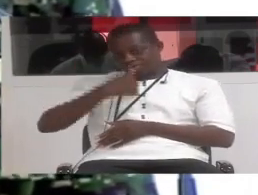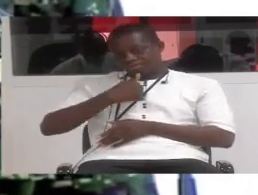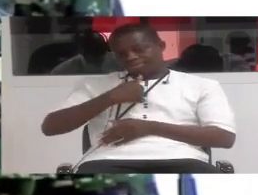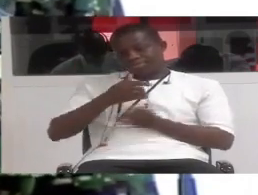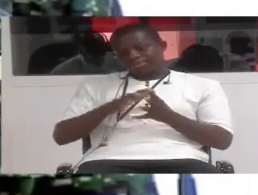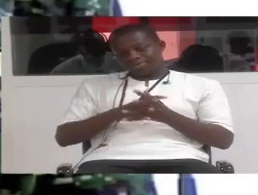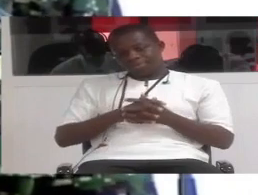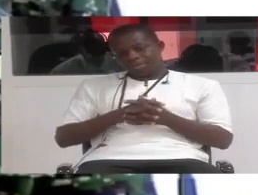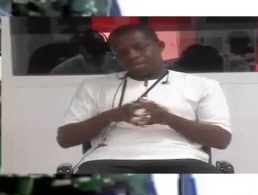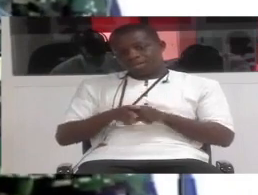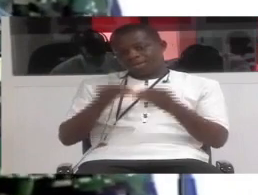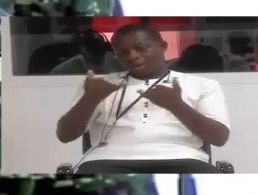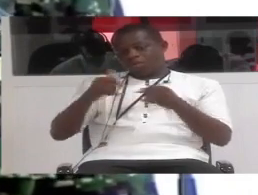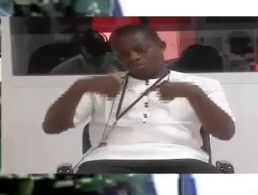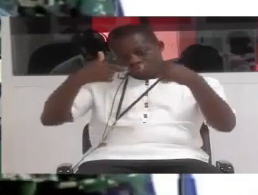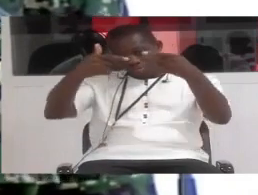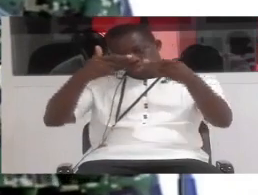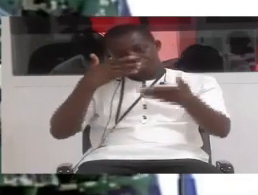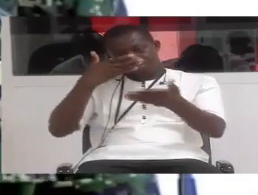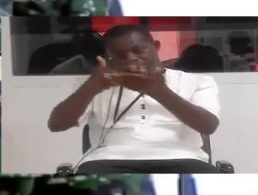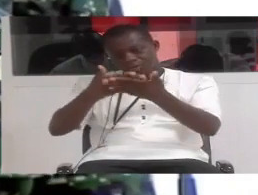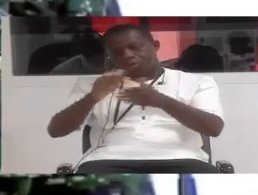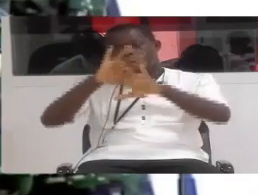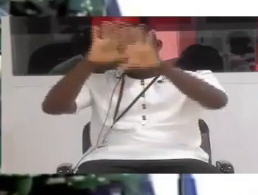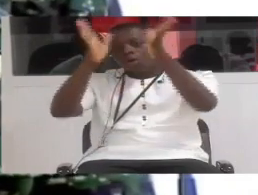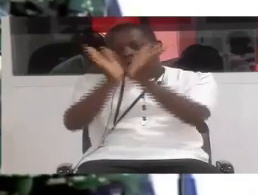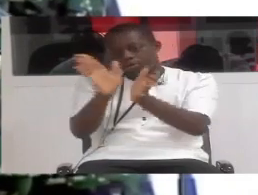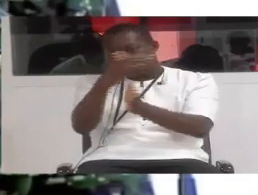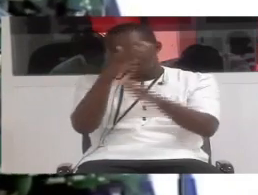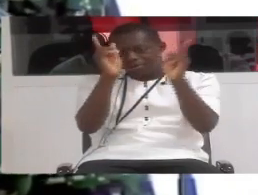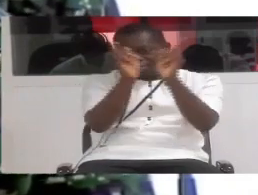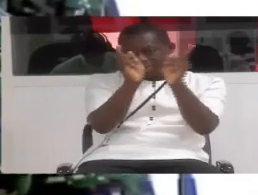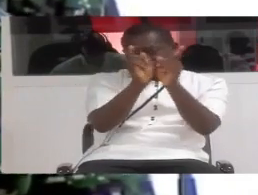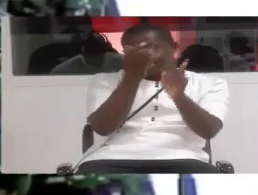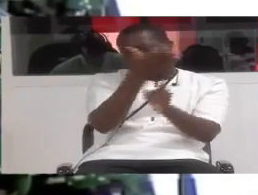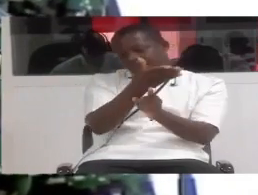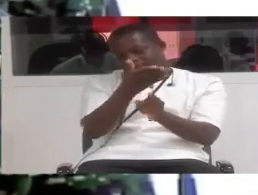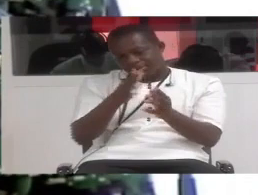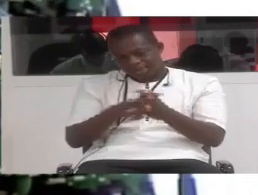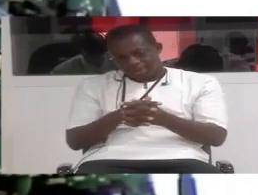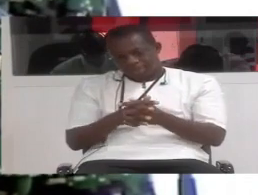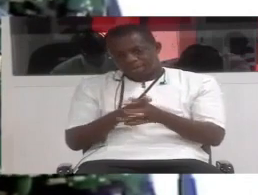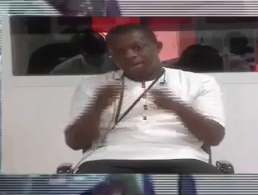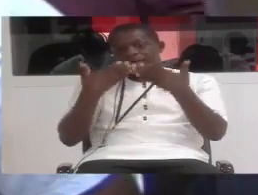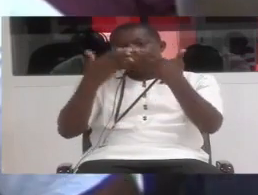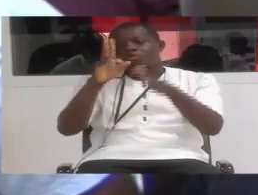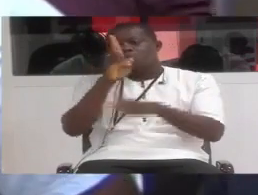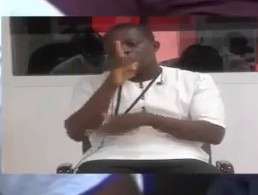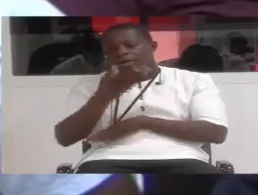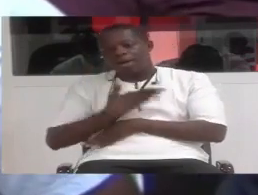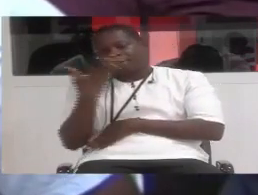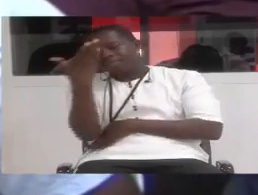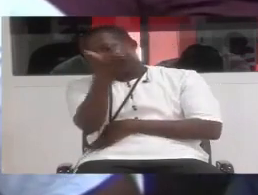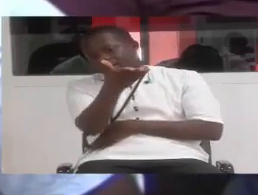Proceed please. Légi mën nga continuer? Ñun ñëpp ñu dem dajé fa. All of us converged there. Tell us who was present. Wax